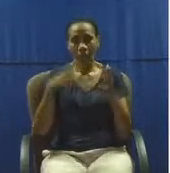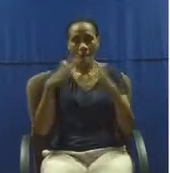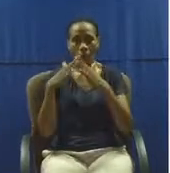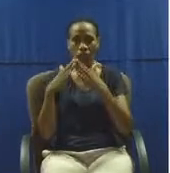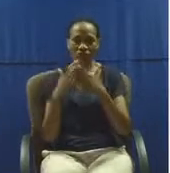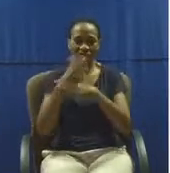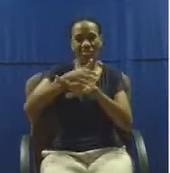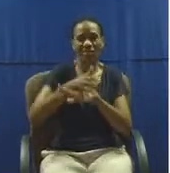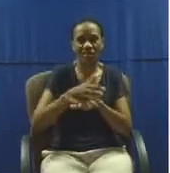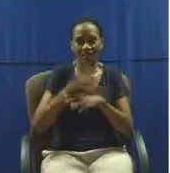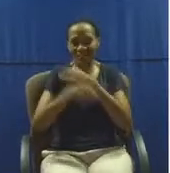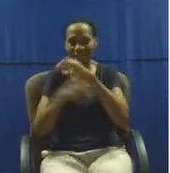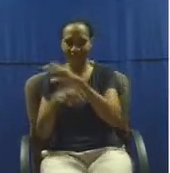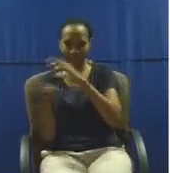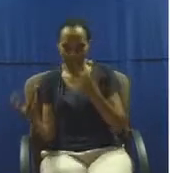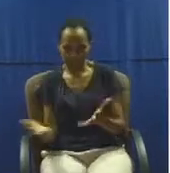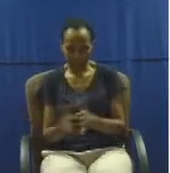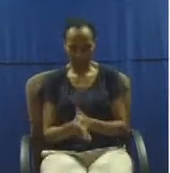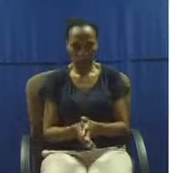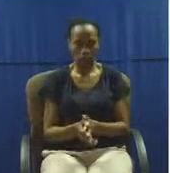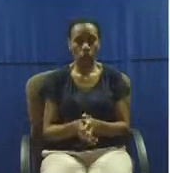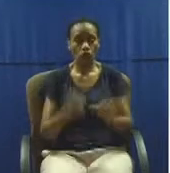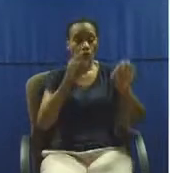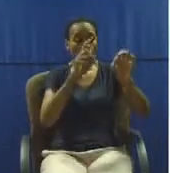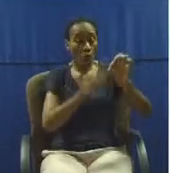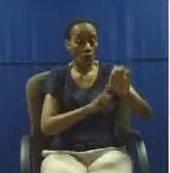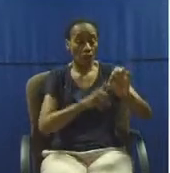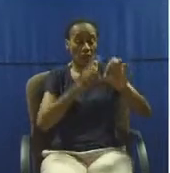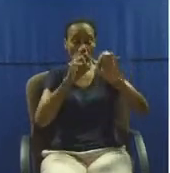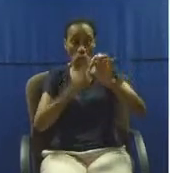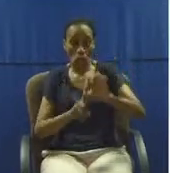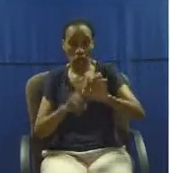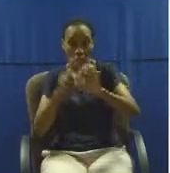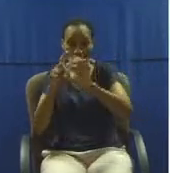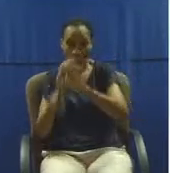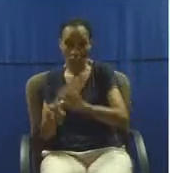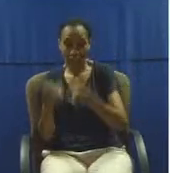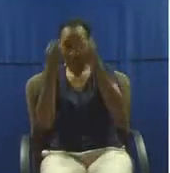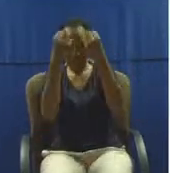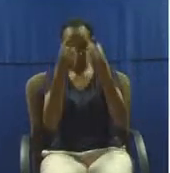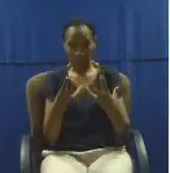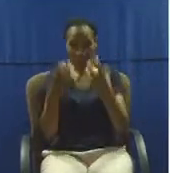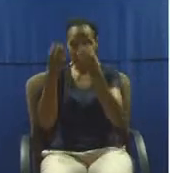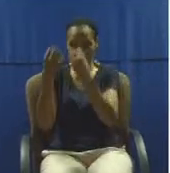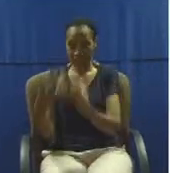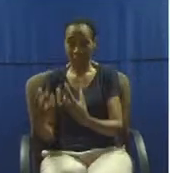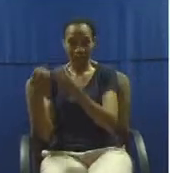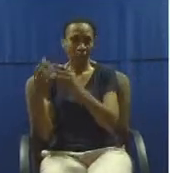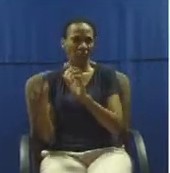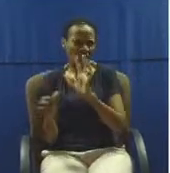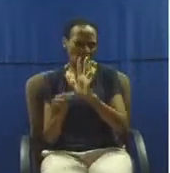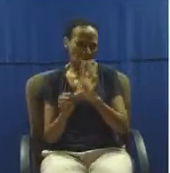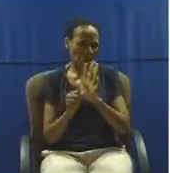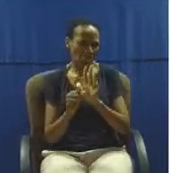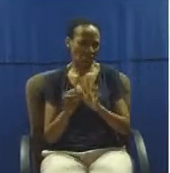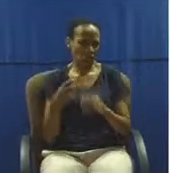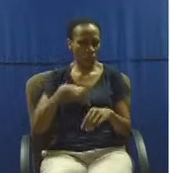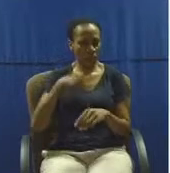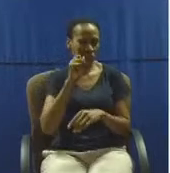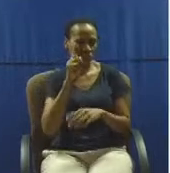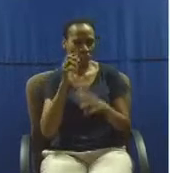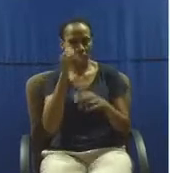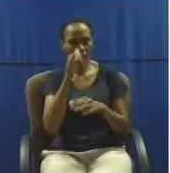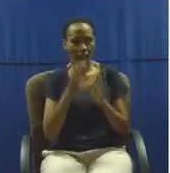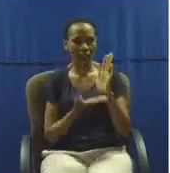crimes. Now, while these quarterly statistics are important for tracking crime trends and